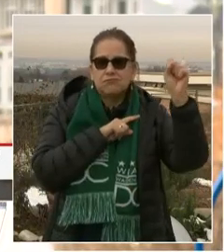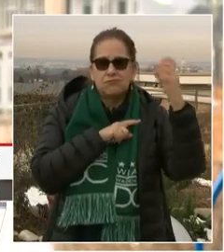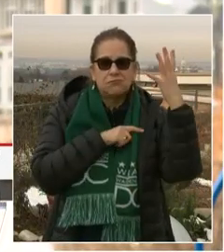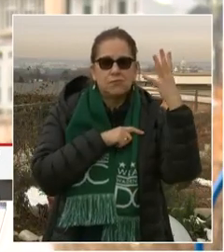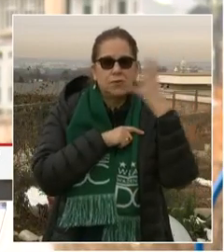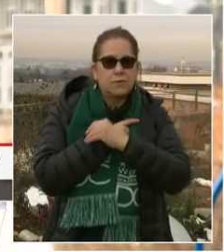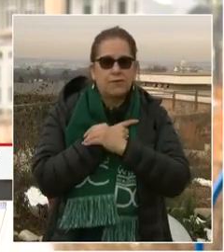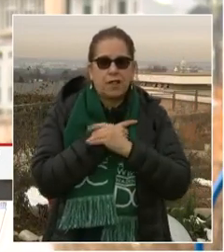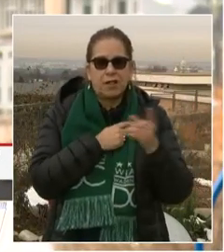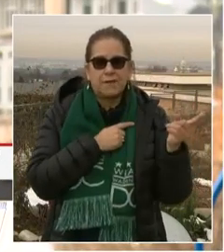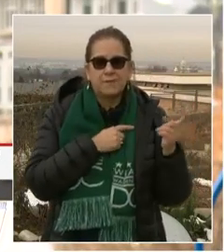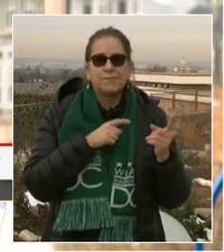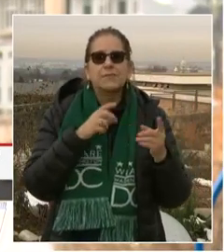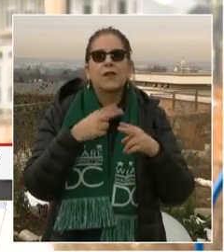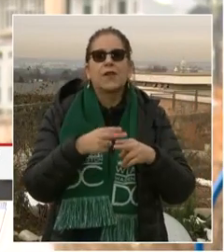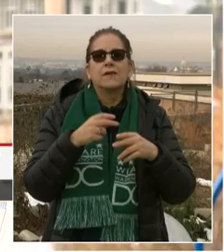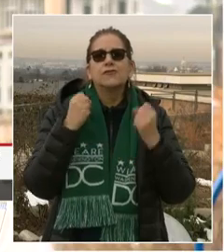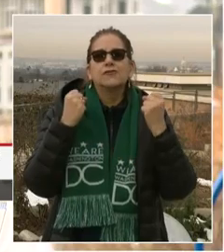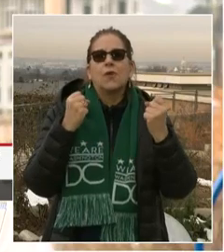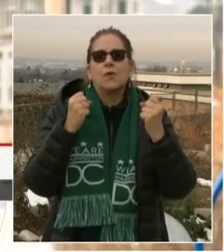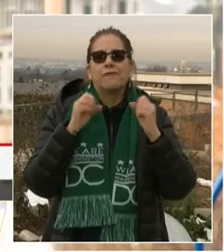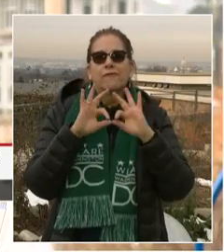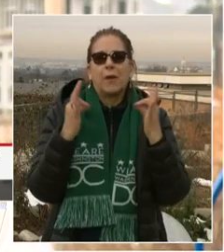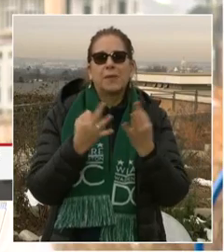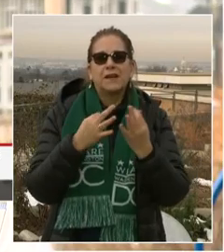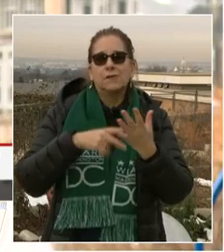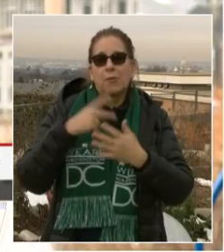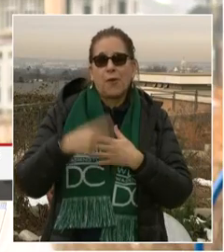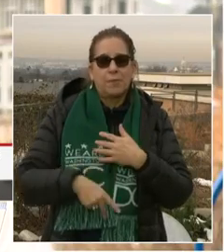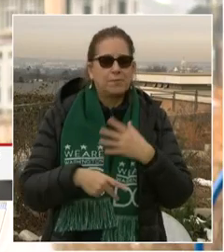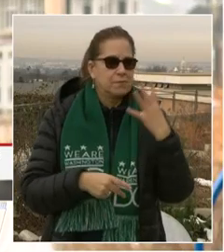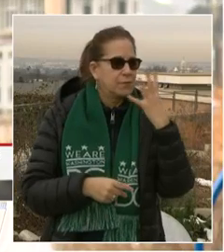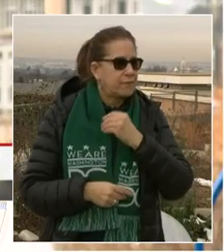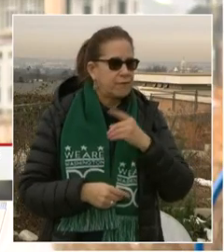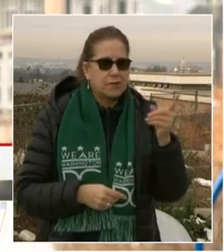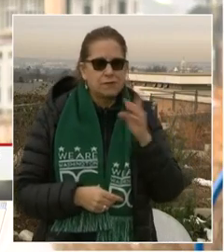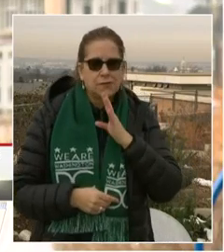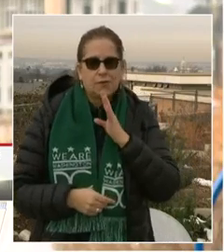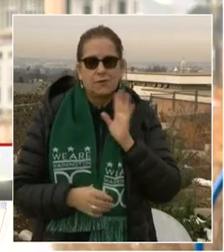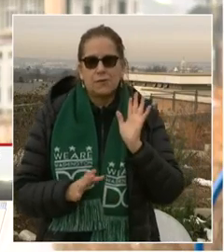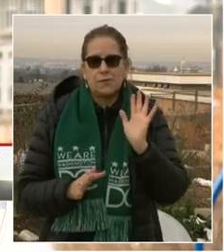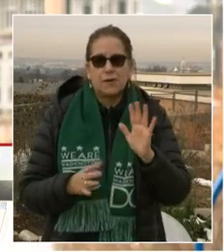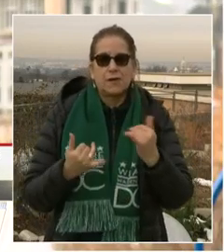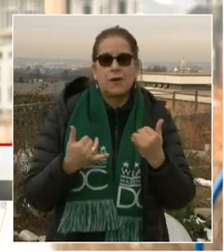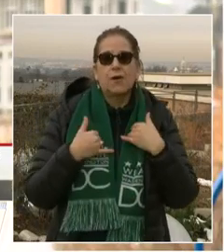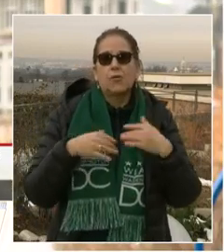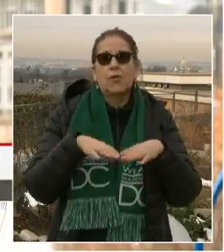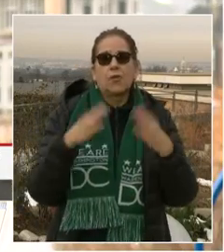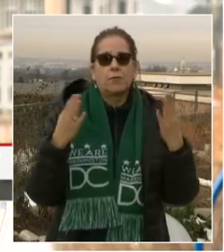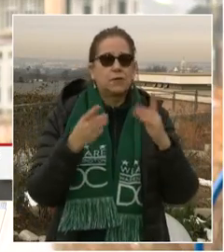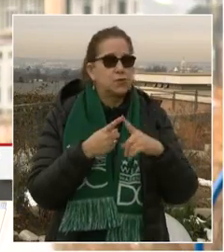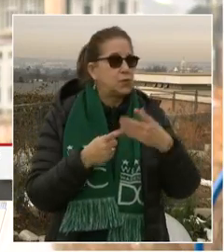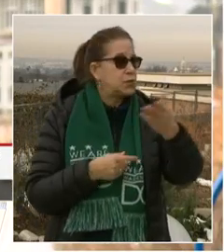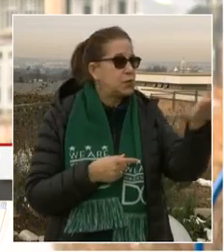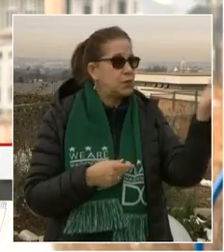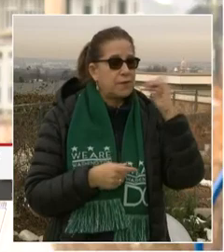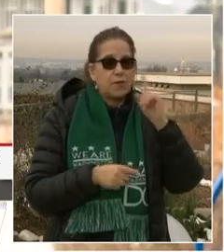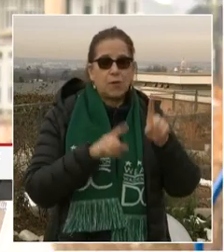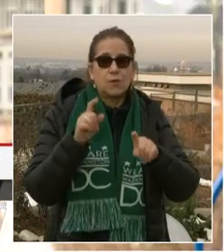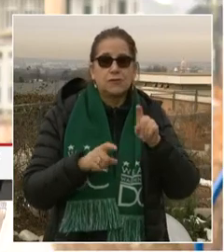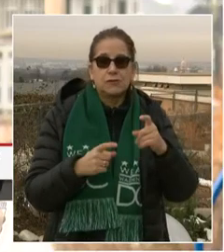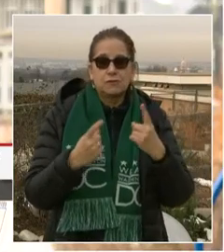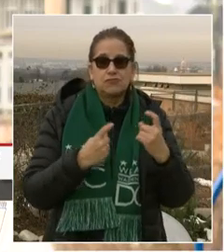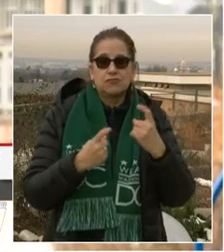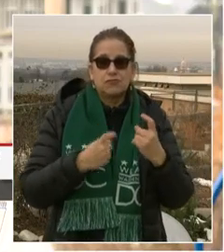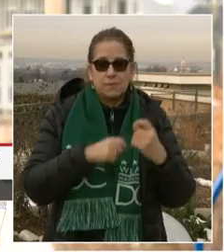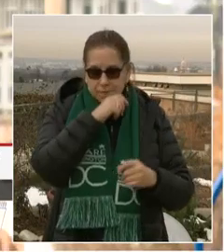So with that, we can take a few questions from the press, and then I'll make time for community questions. Hello,